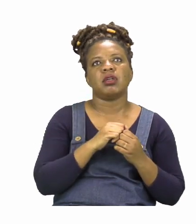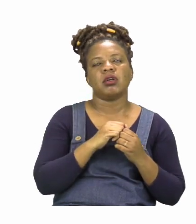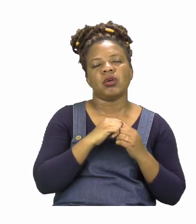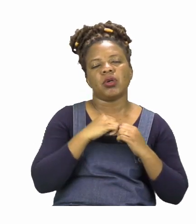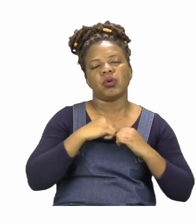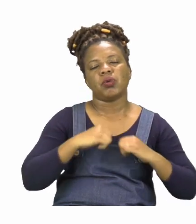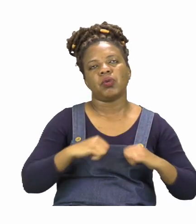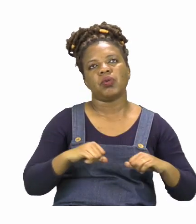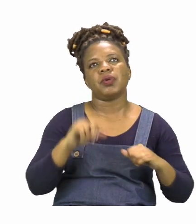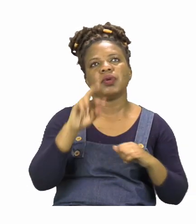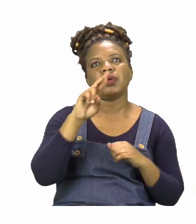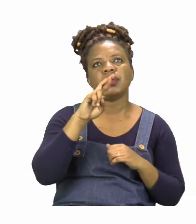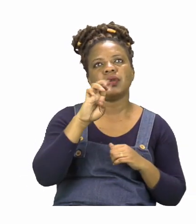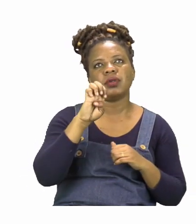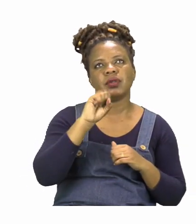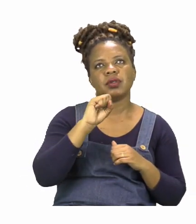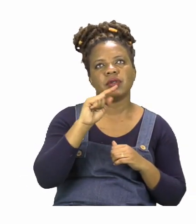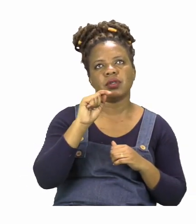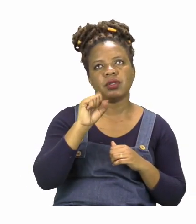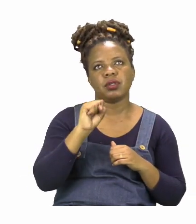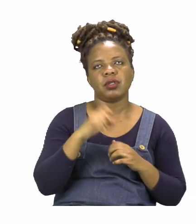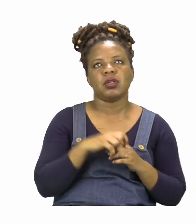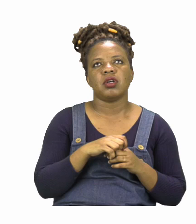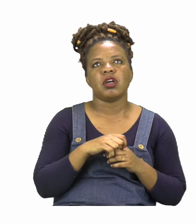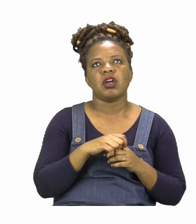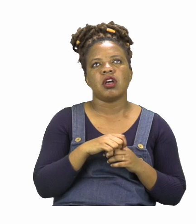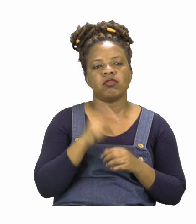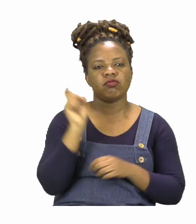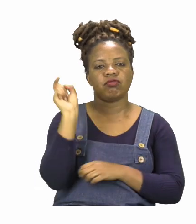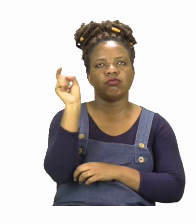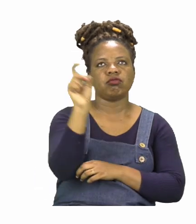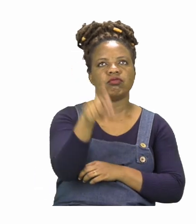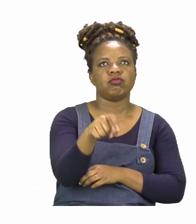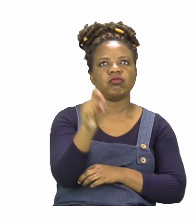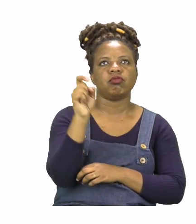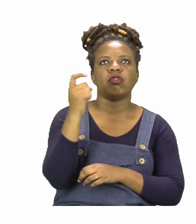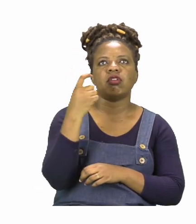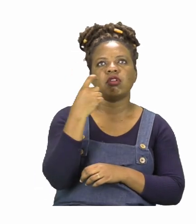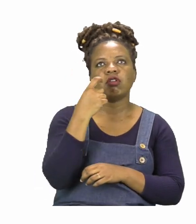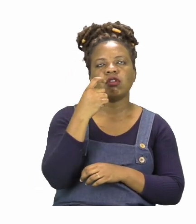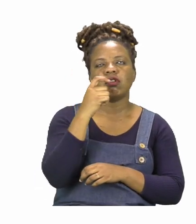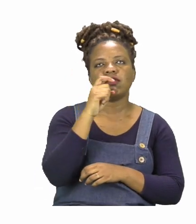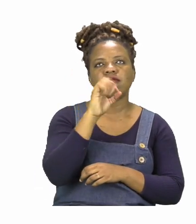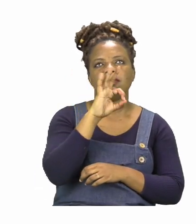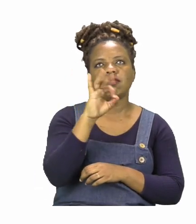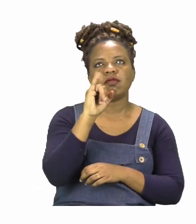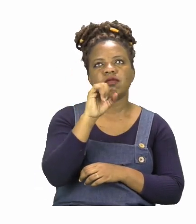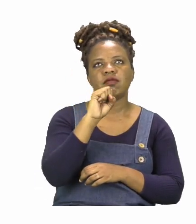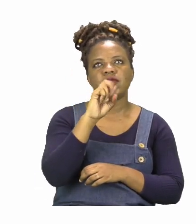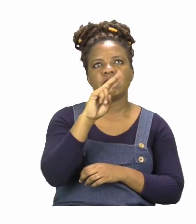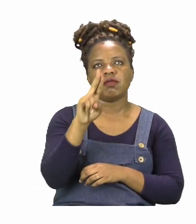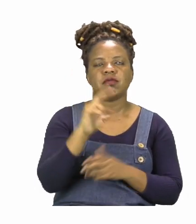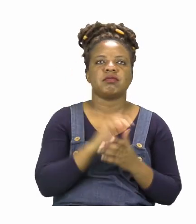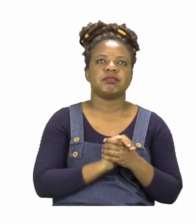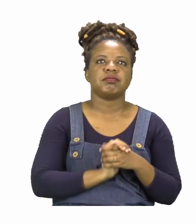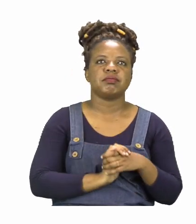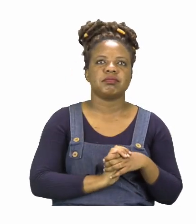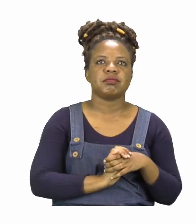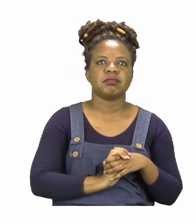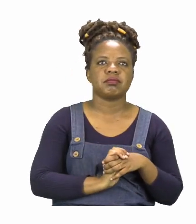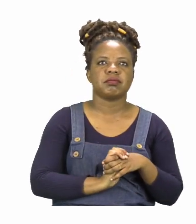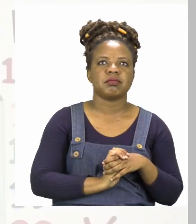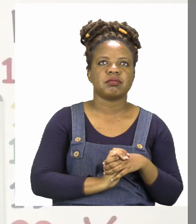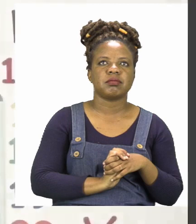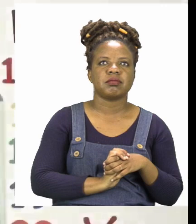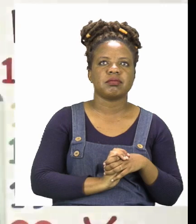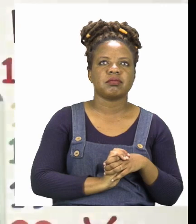job to change these words into simple present tense. So let's take a look at the board to see how we can